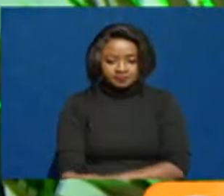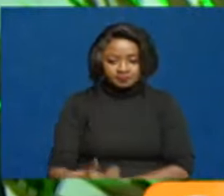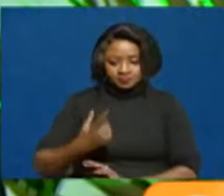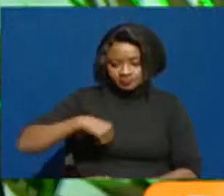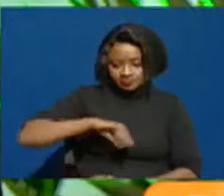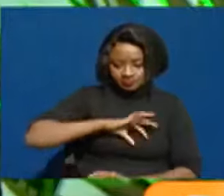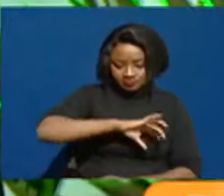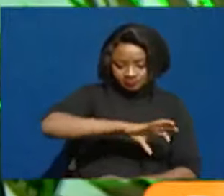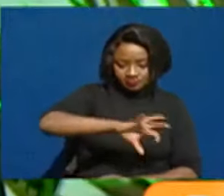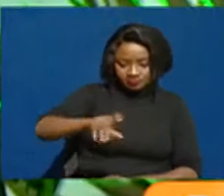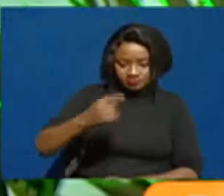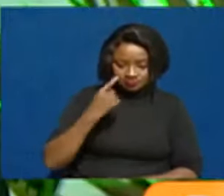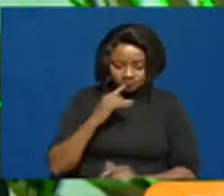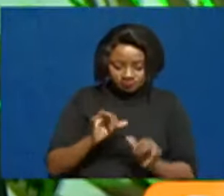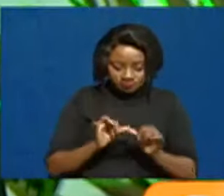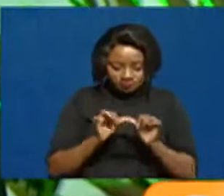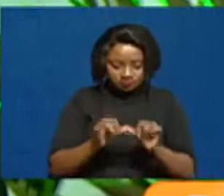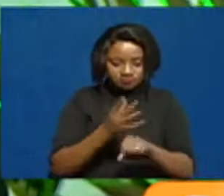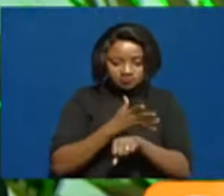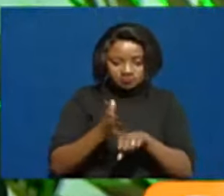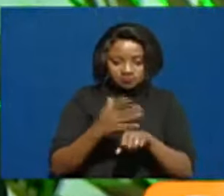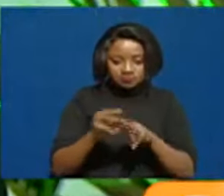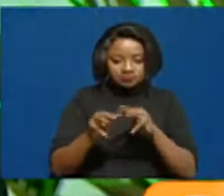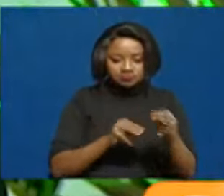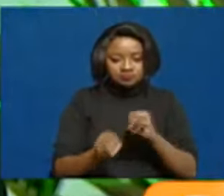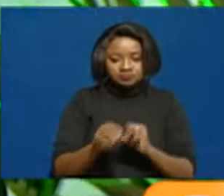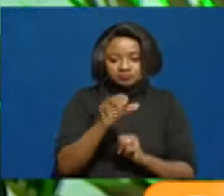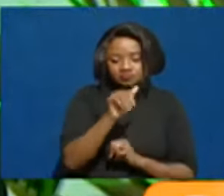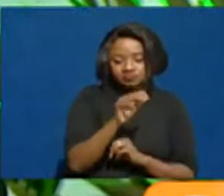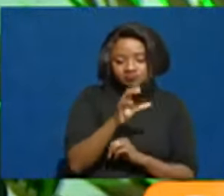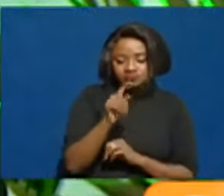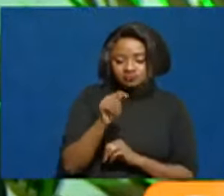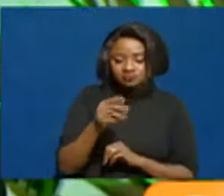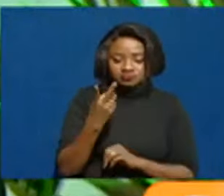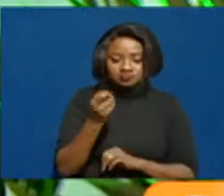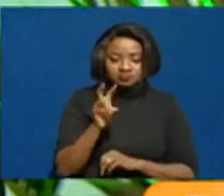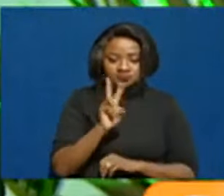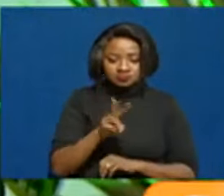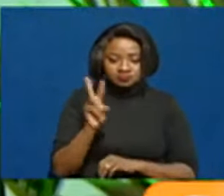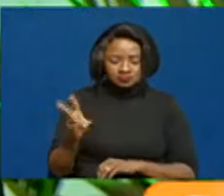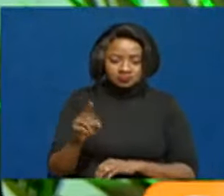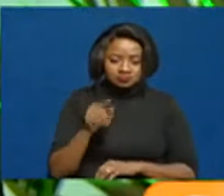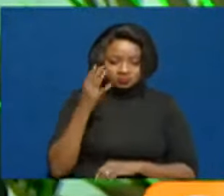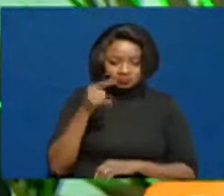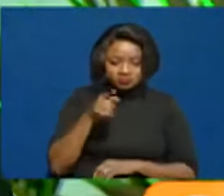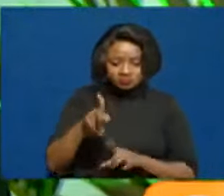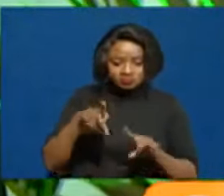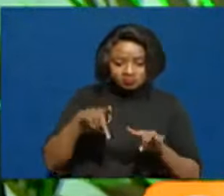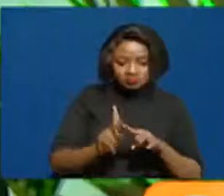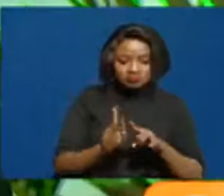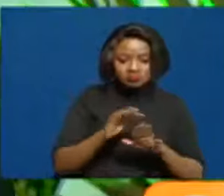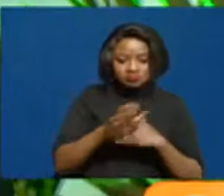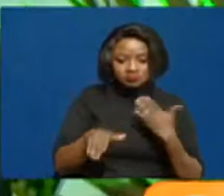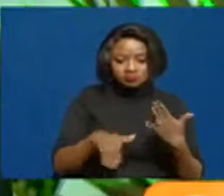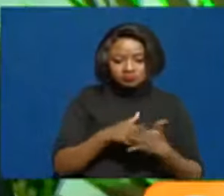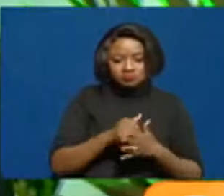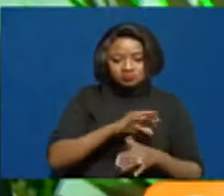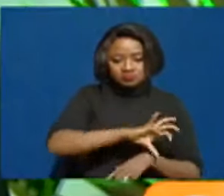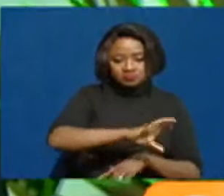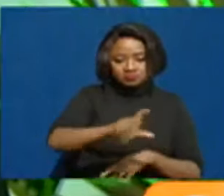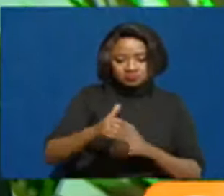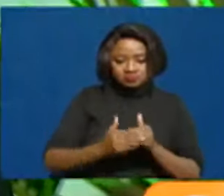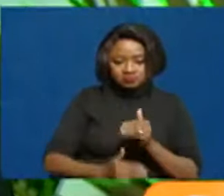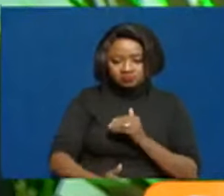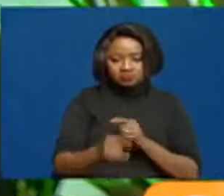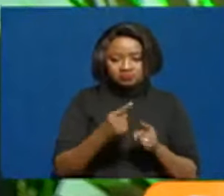Management Act of 2022, which has been set to be domesticated by all counties in the next